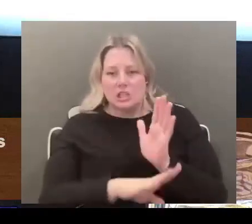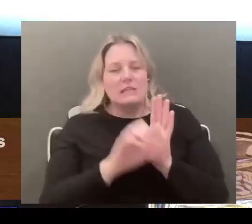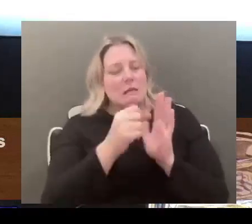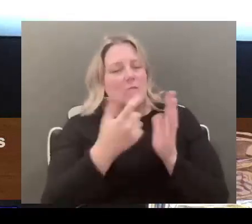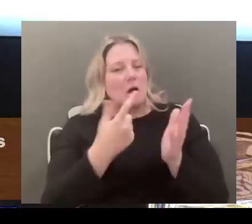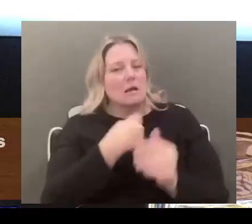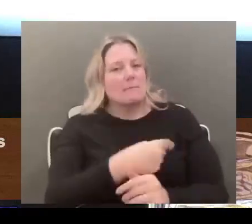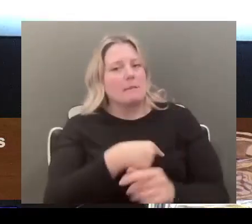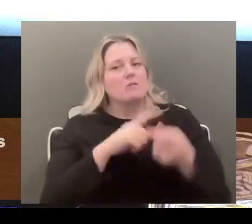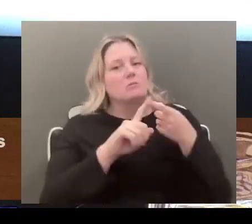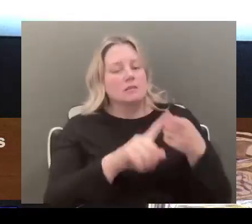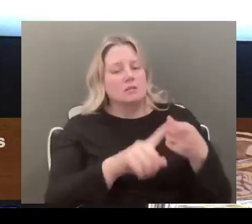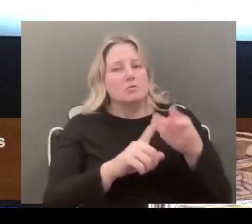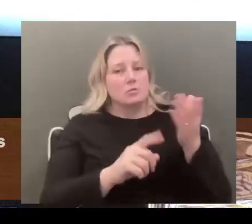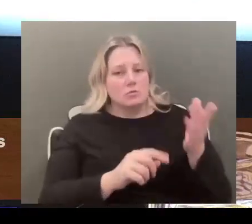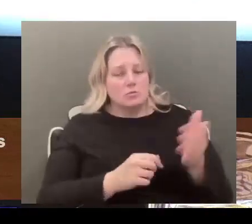because